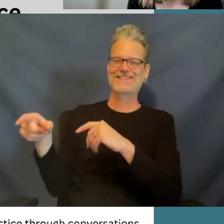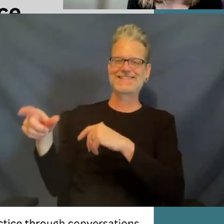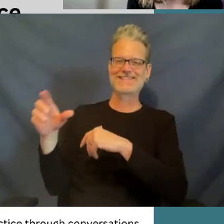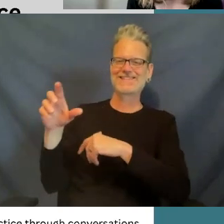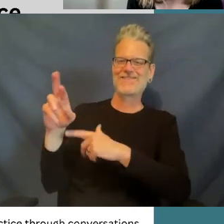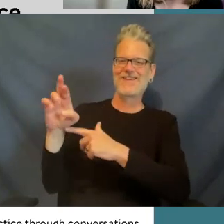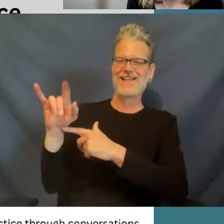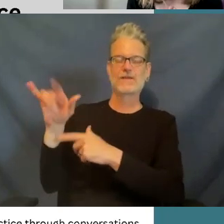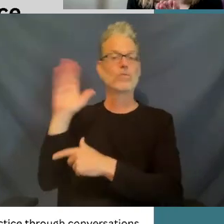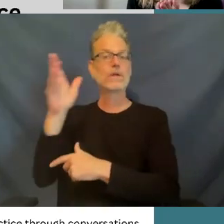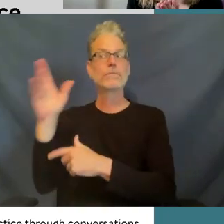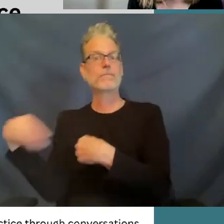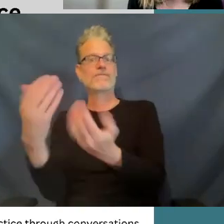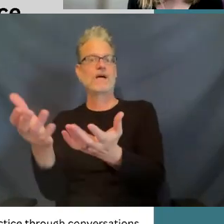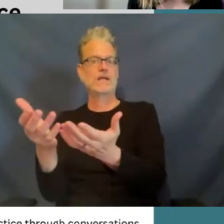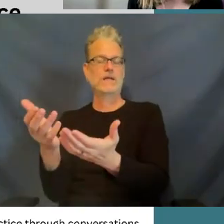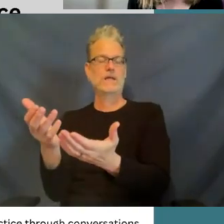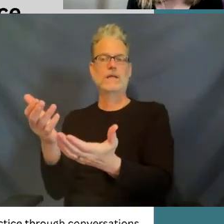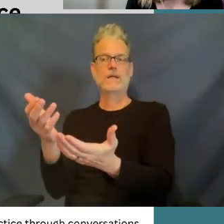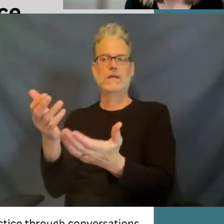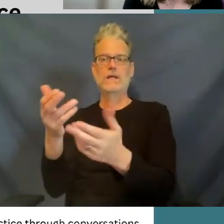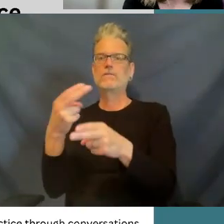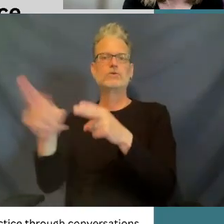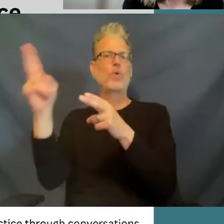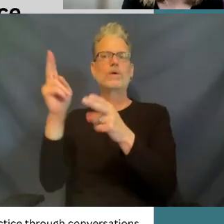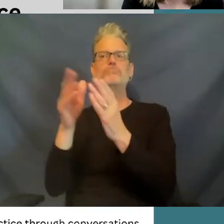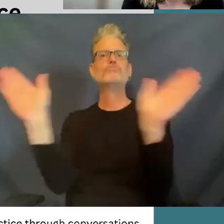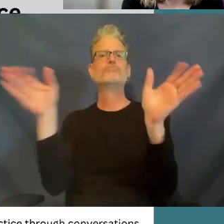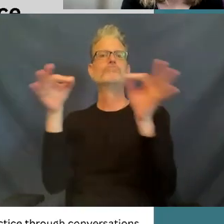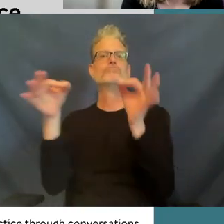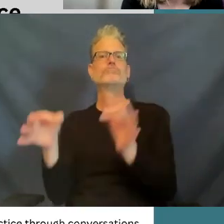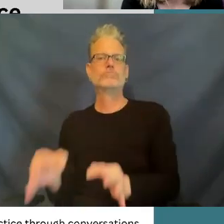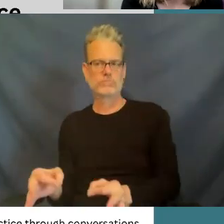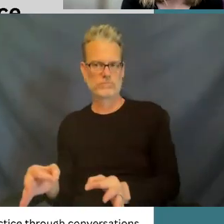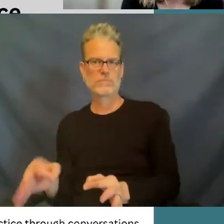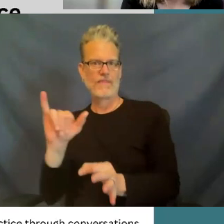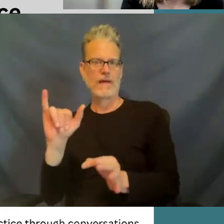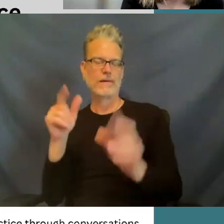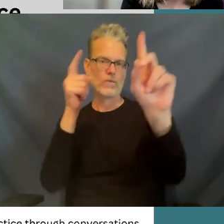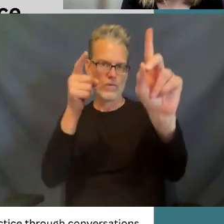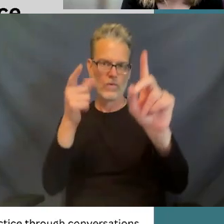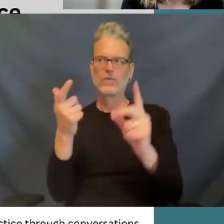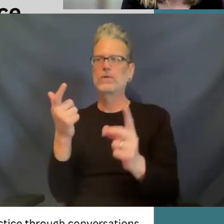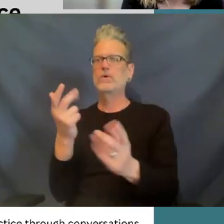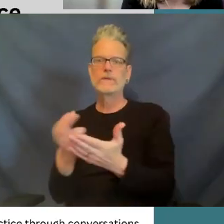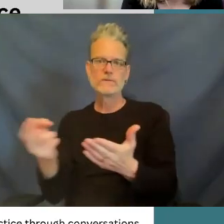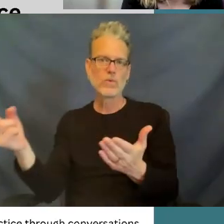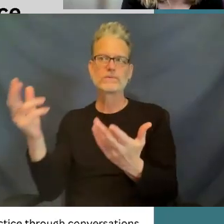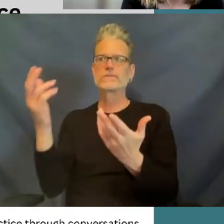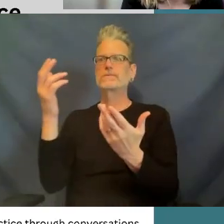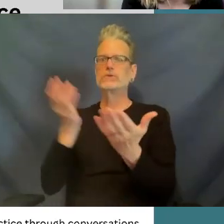be providing a quick overview of that initiative and some of the resources and services that we provide.